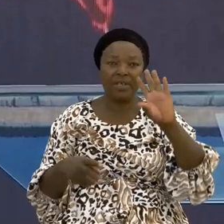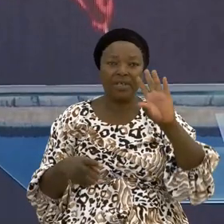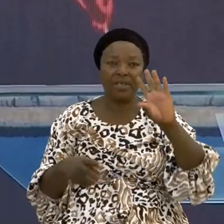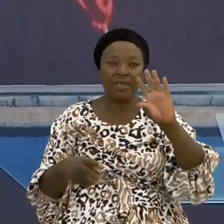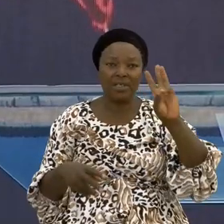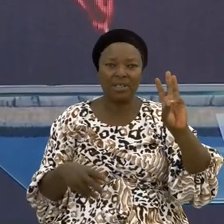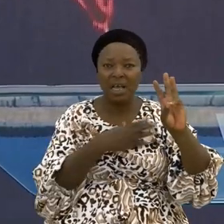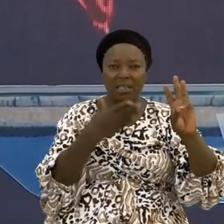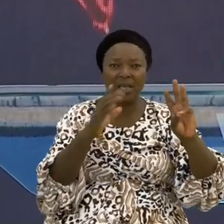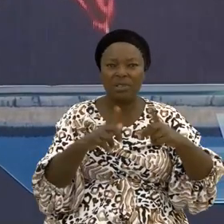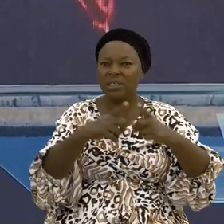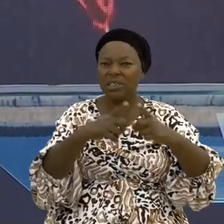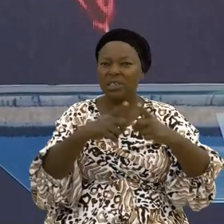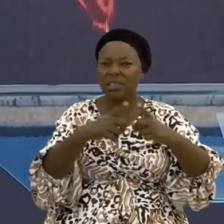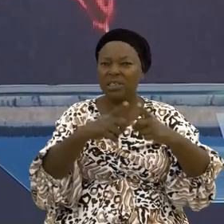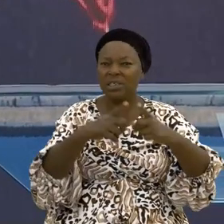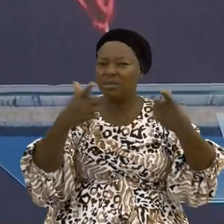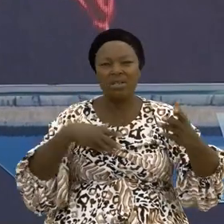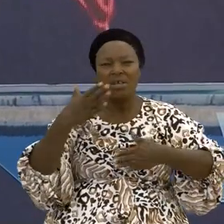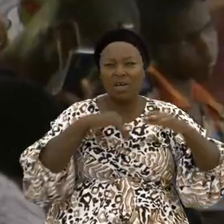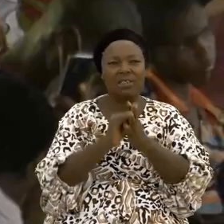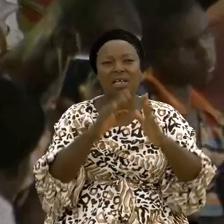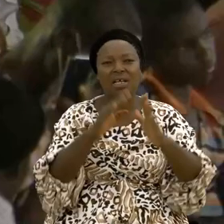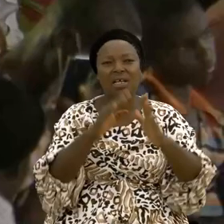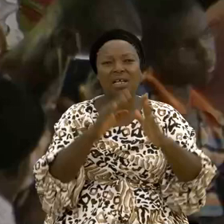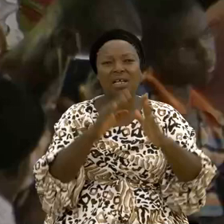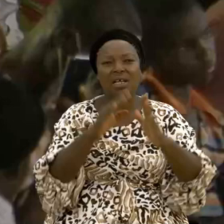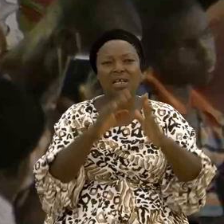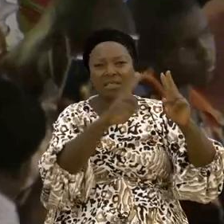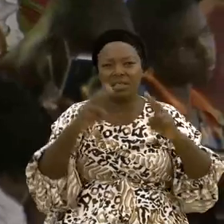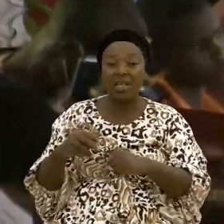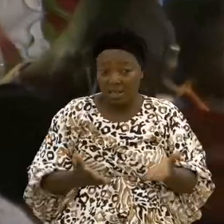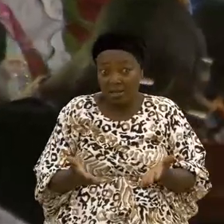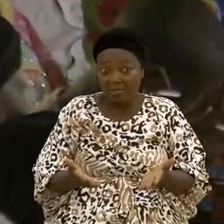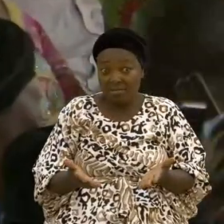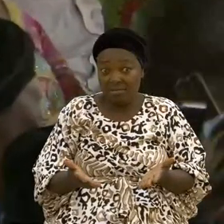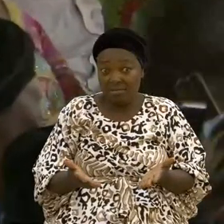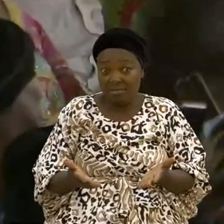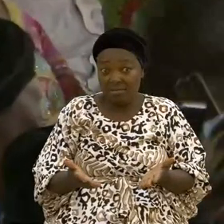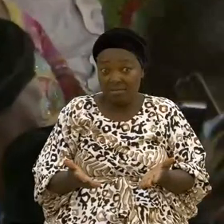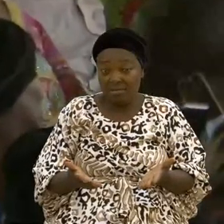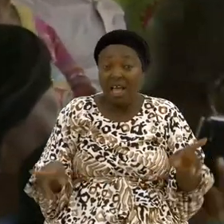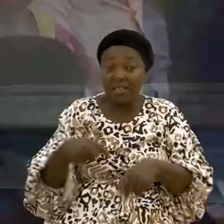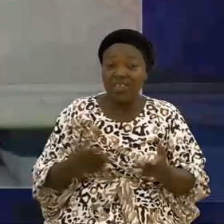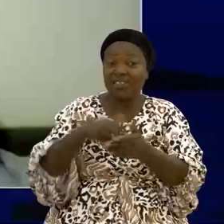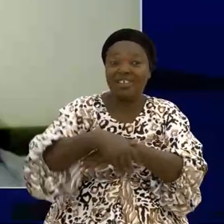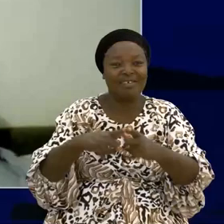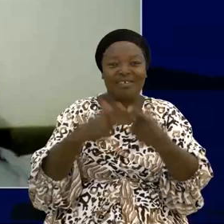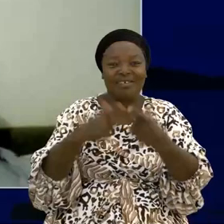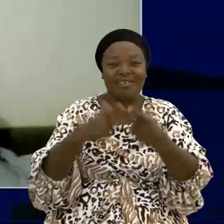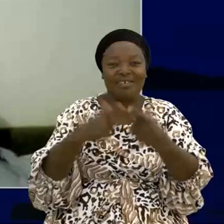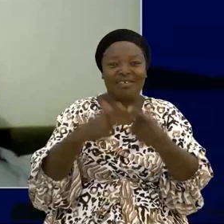in that city. There was great joy in that city. Over here, as we are here tonight, great